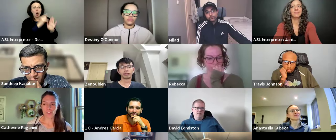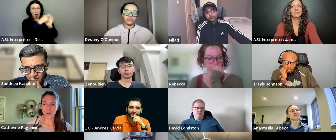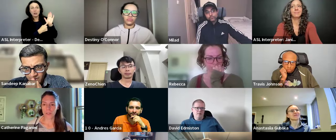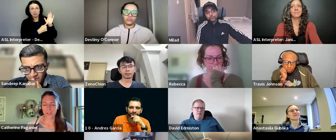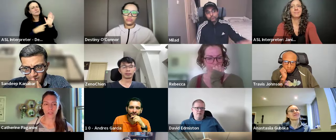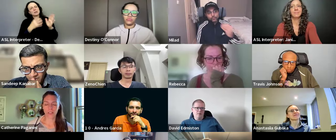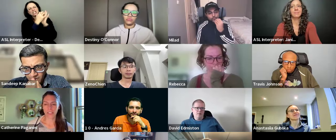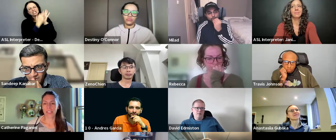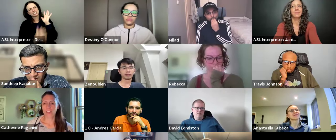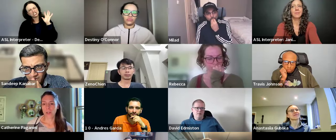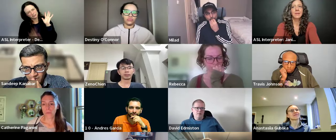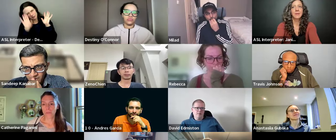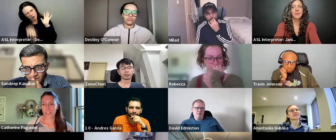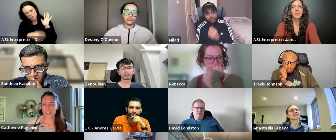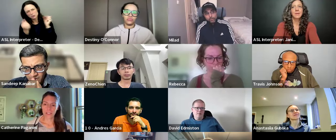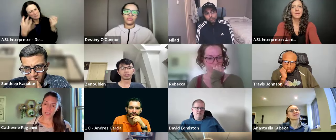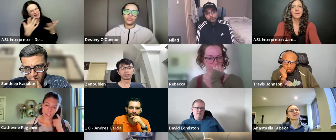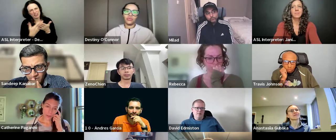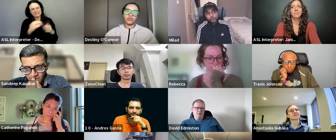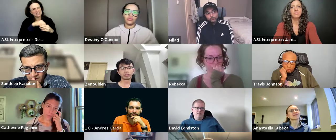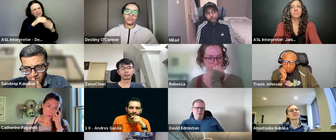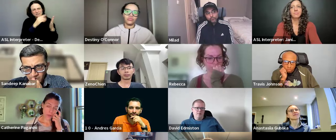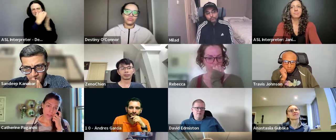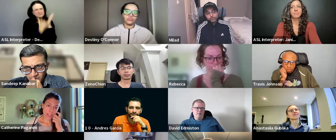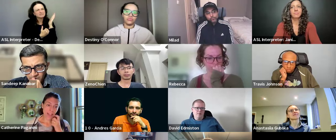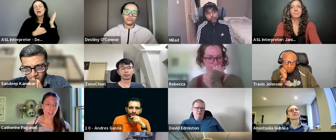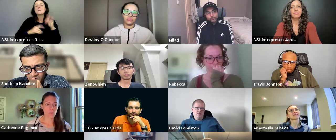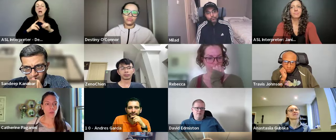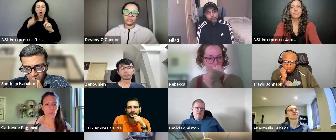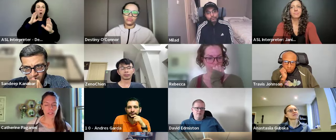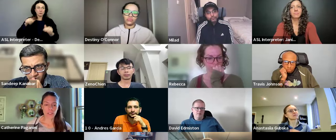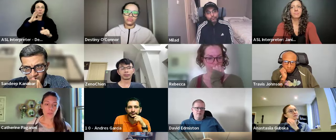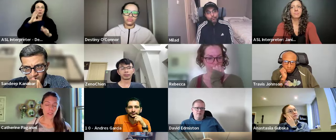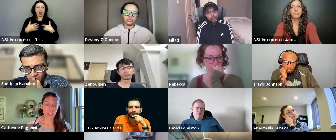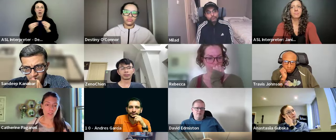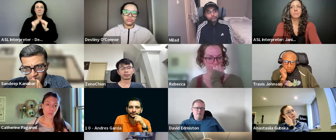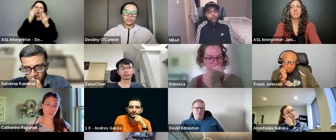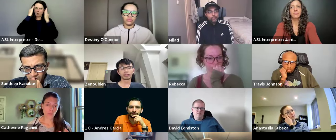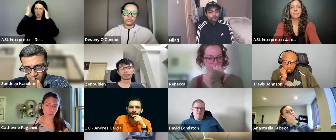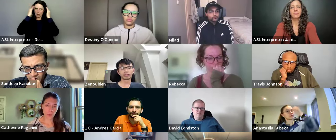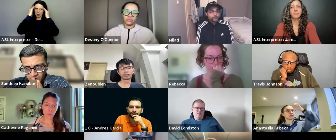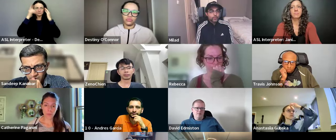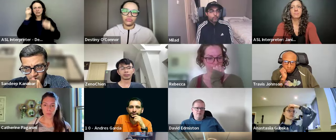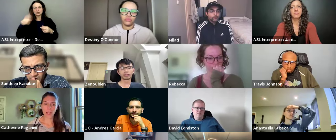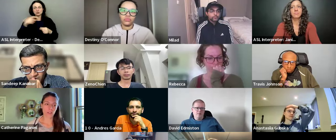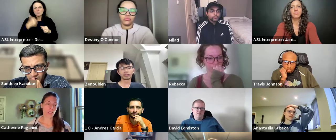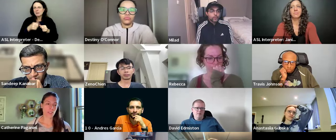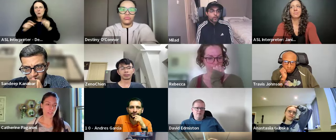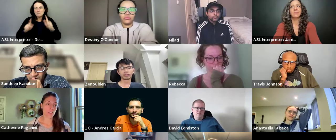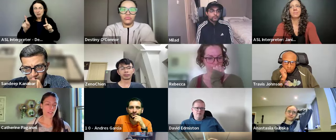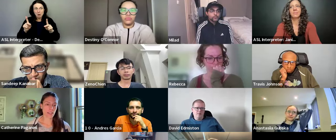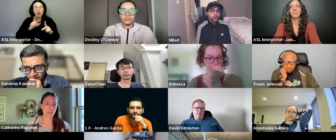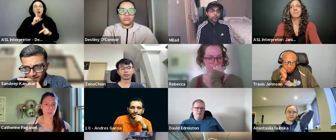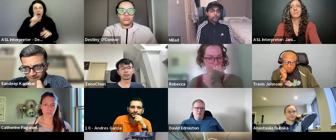but there's just so much going on. So hopefully this will have a lot more awareness because, as you remember, people who